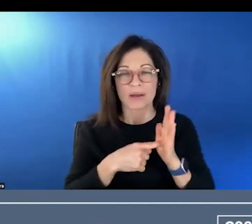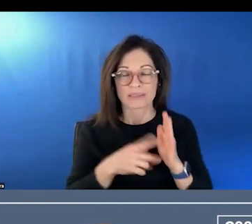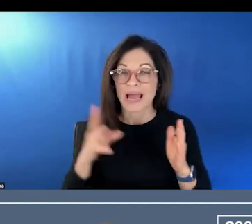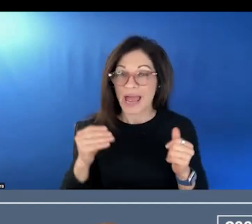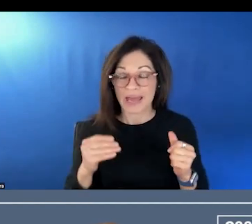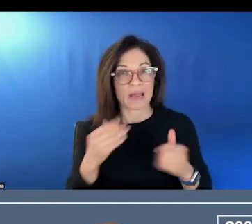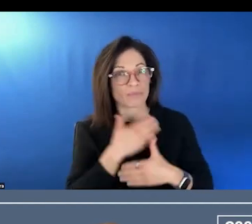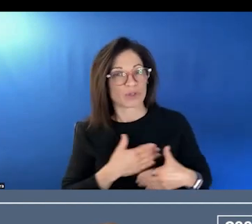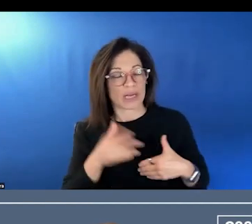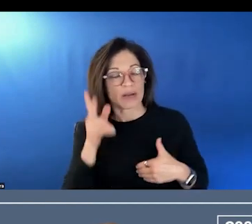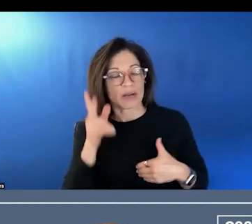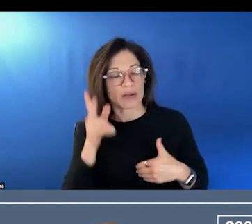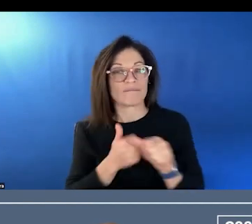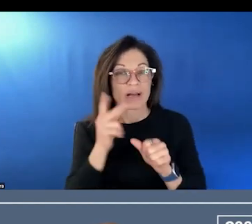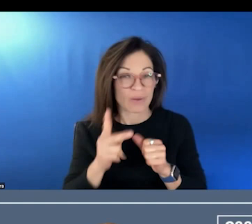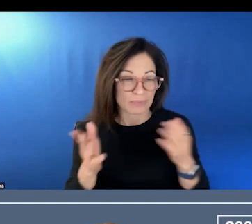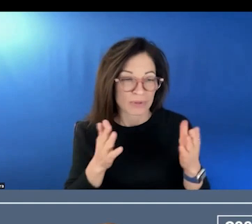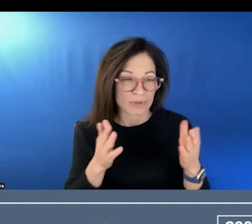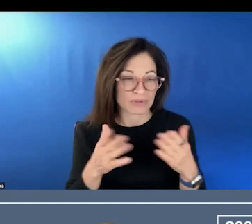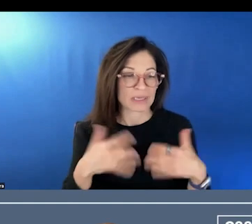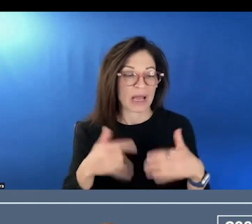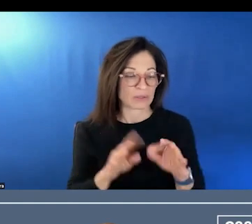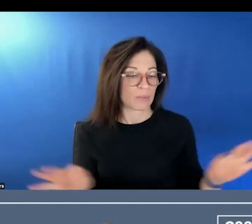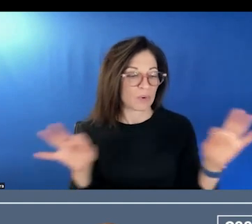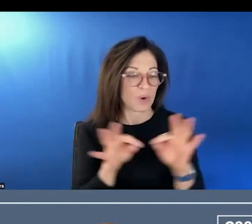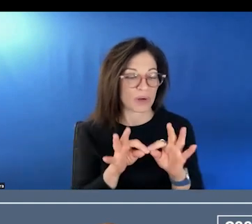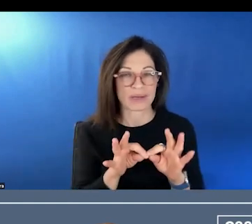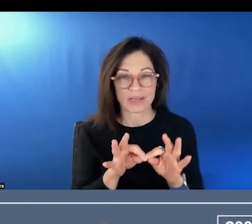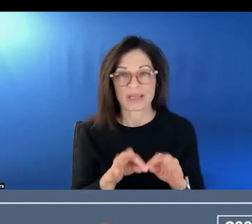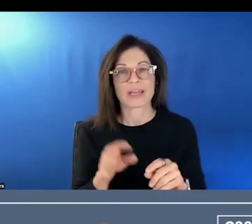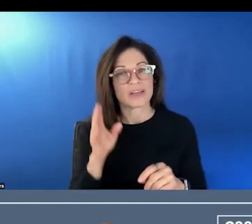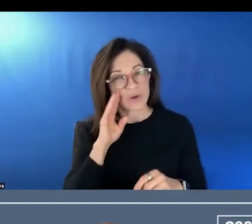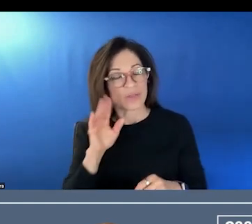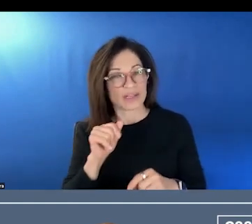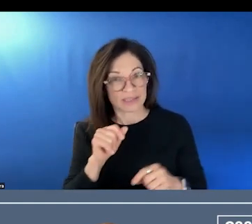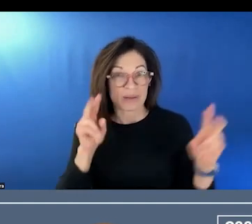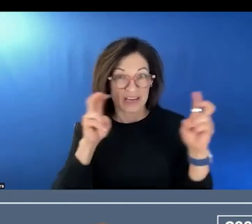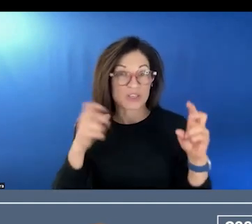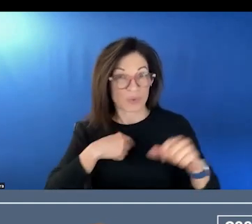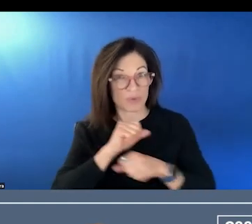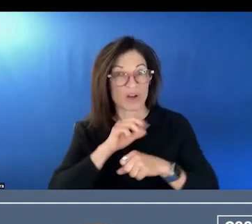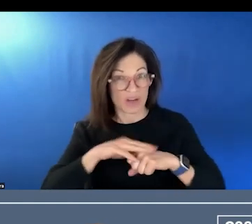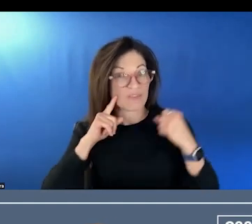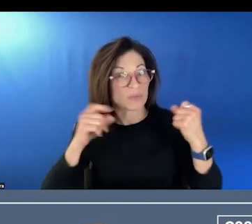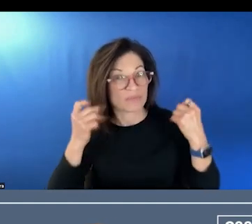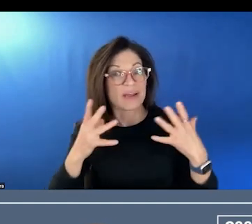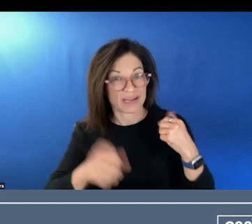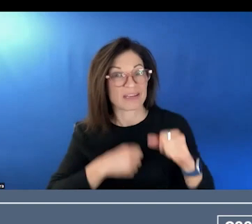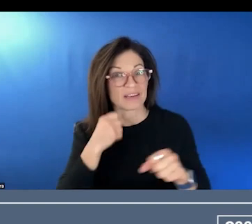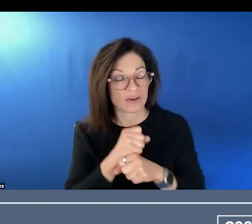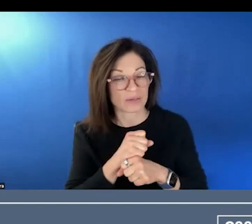services and how important they are. And some of you may know this is an issue I've been working on for many years,